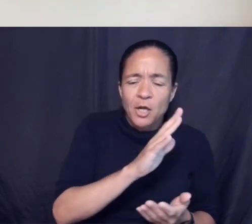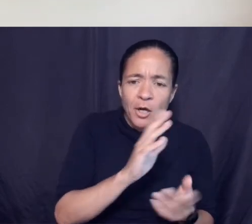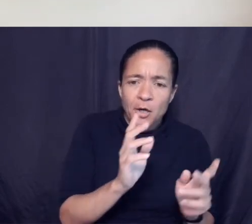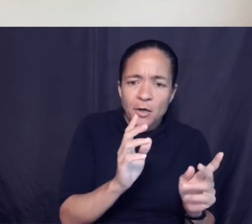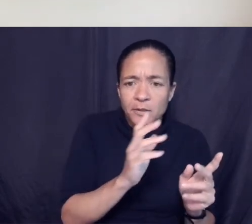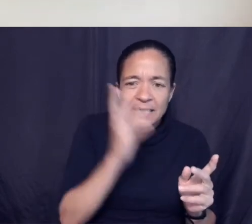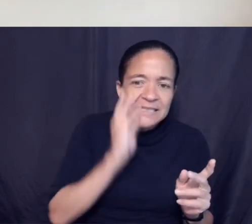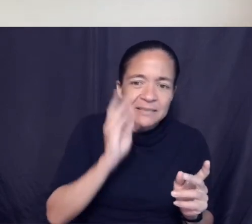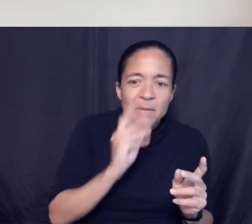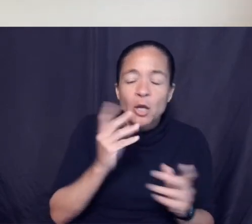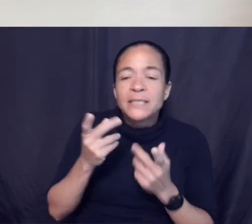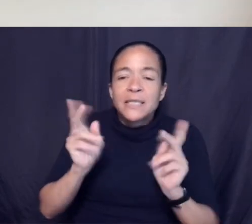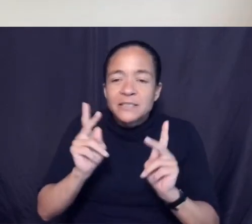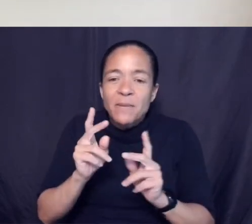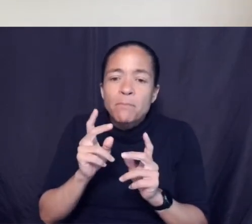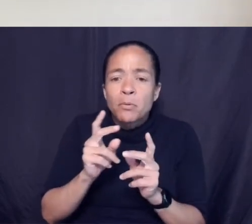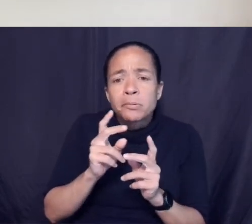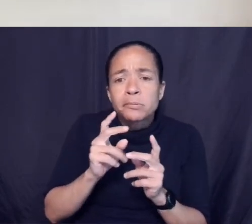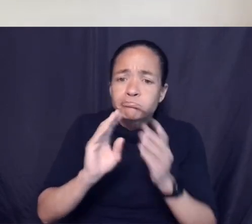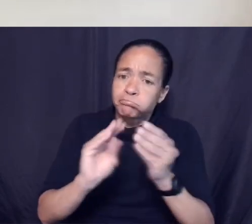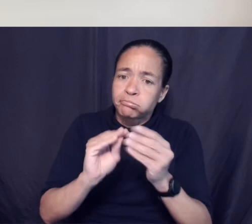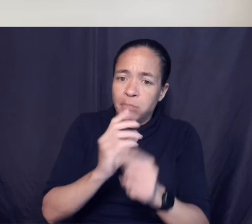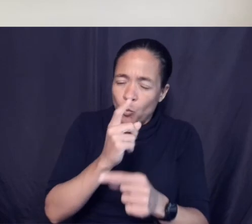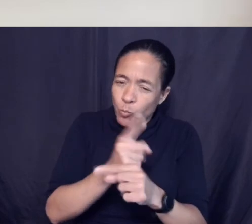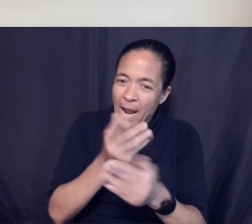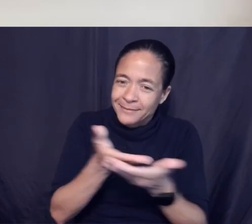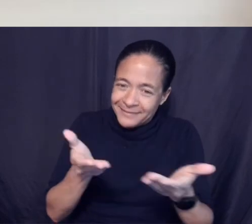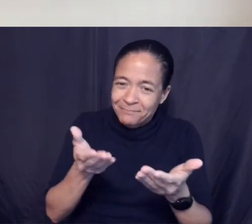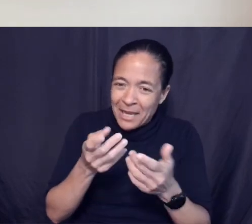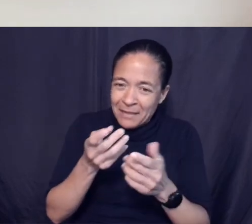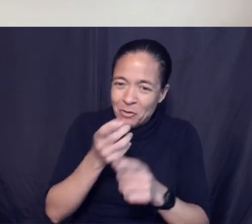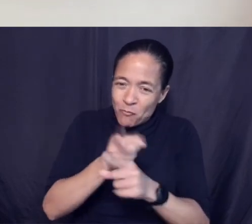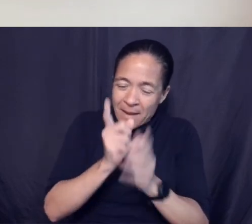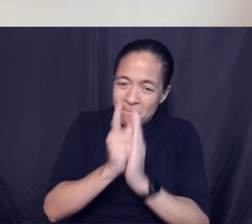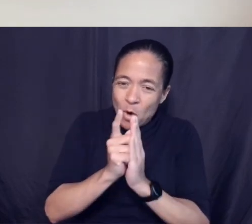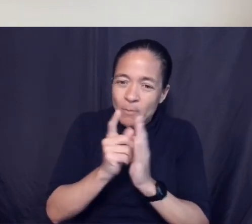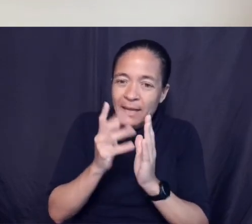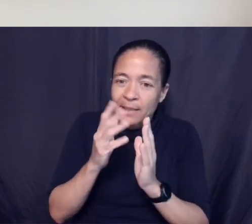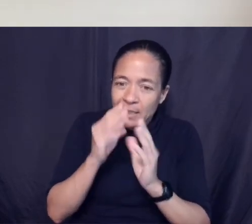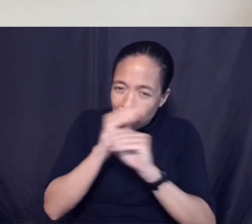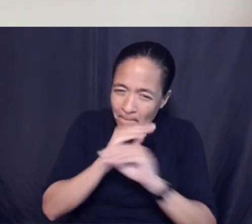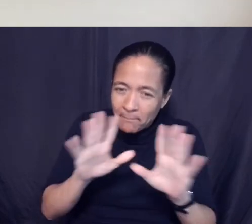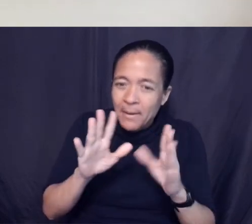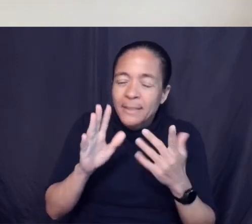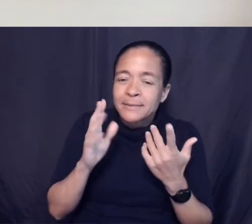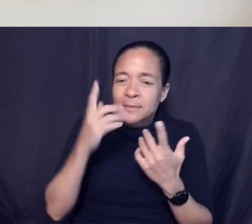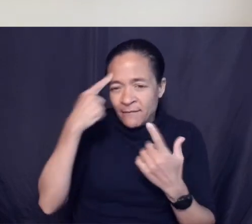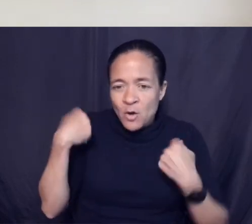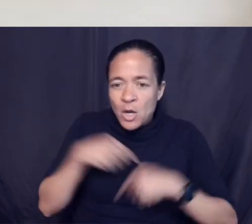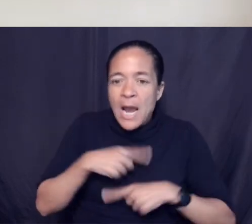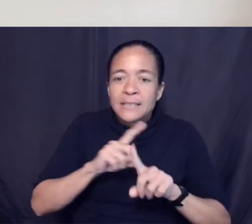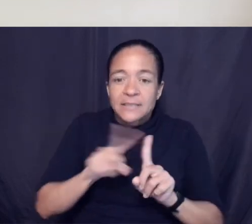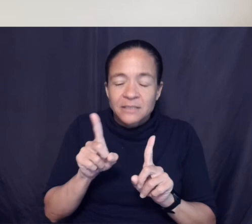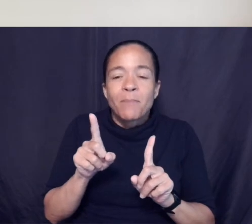experience, people who've said a lot of the right things in the right moment and have been like, honestly, such a godsend to us. But I think one of the